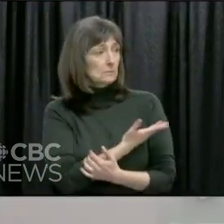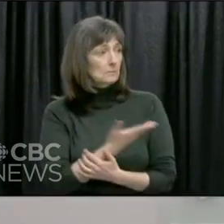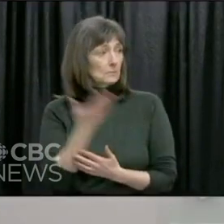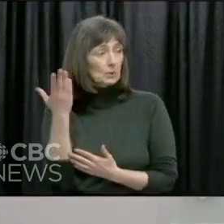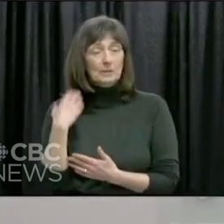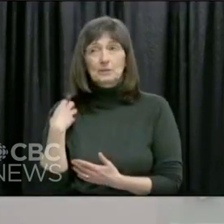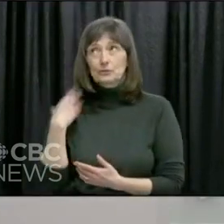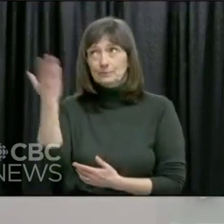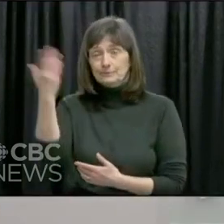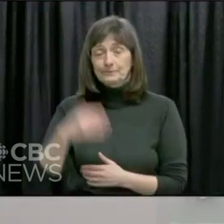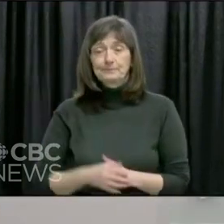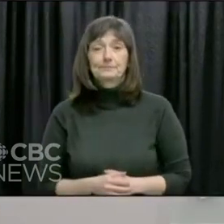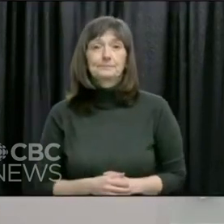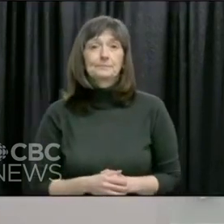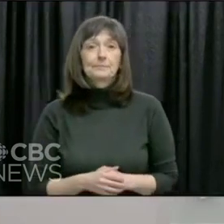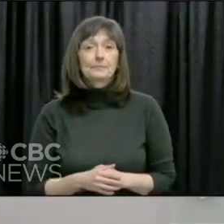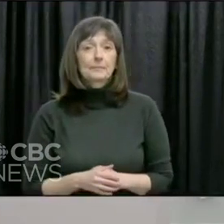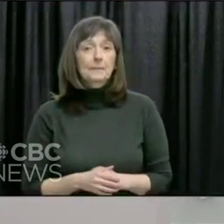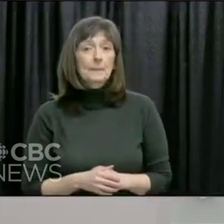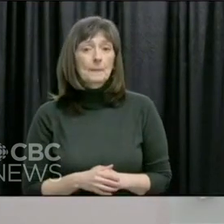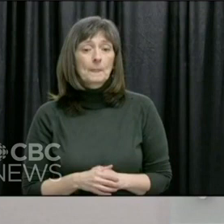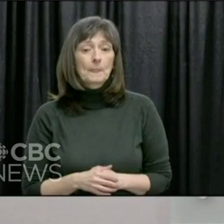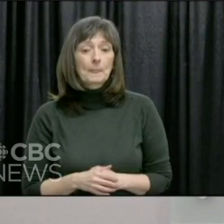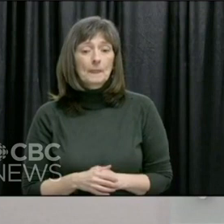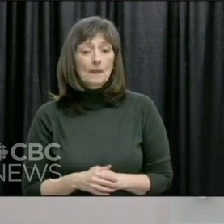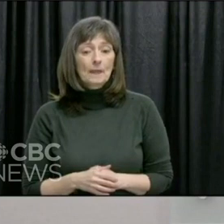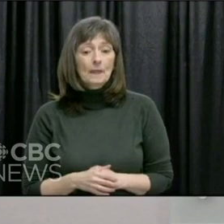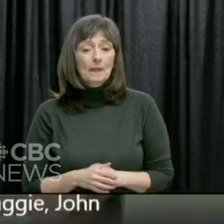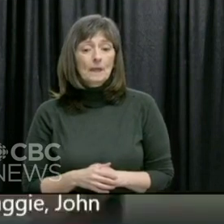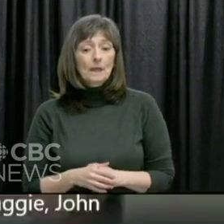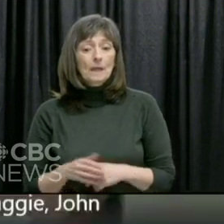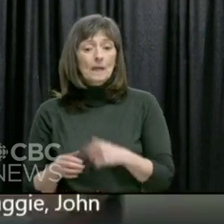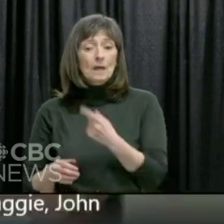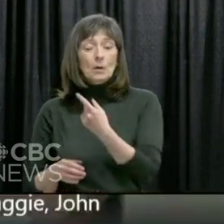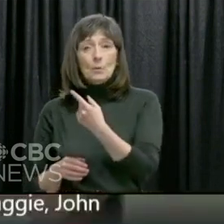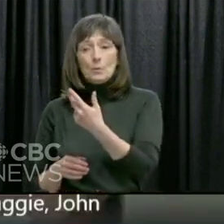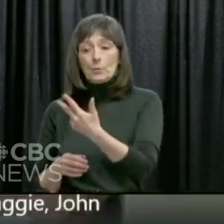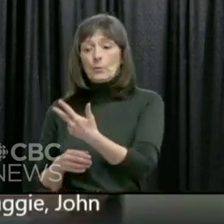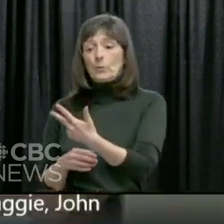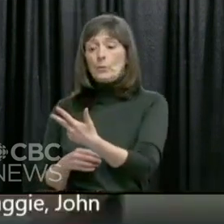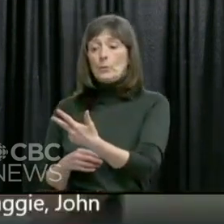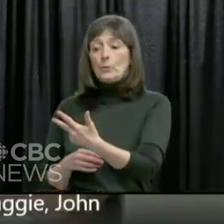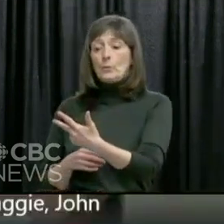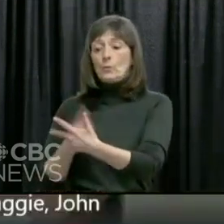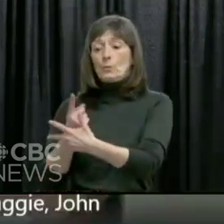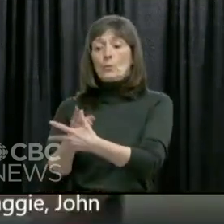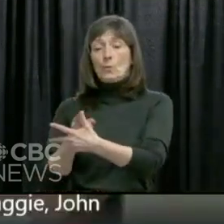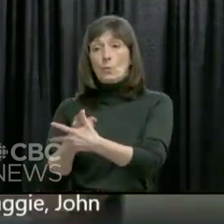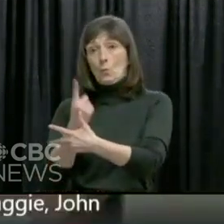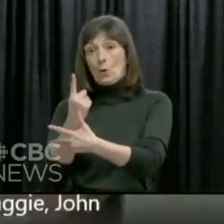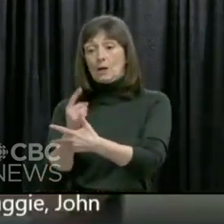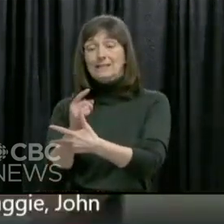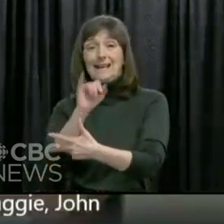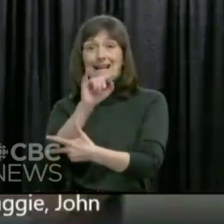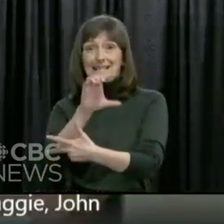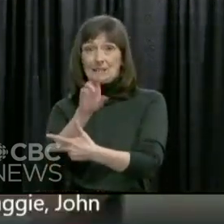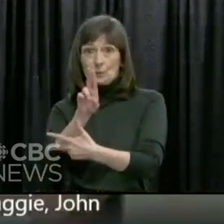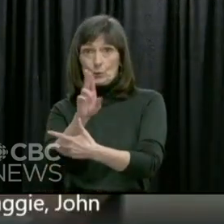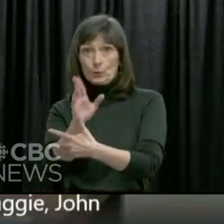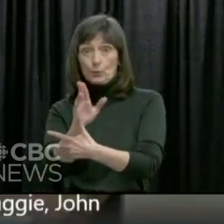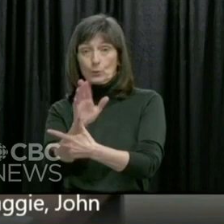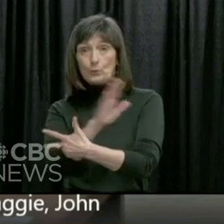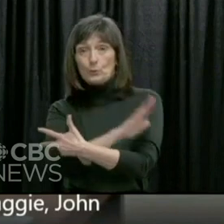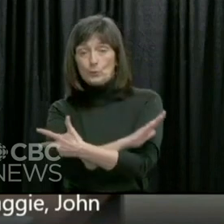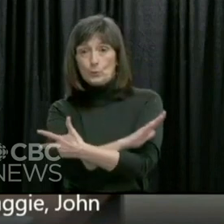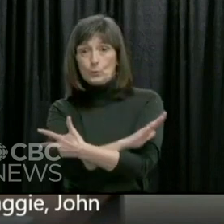Go ahead, Minister. My understanding is that at least one of those people in intensive care is